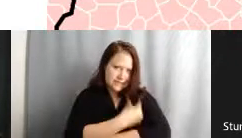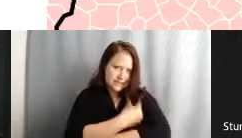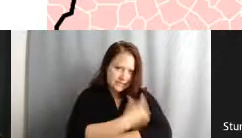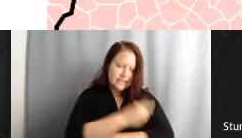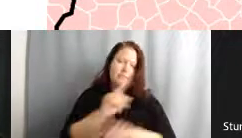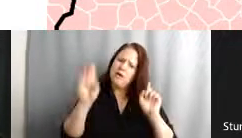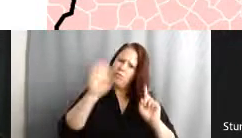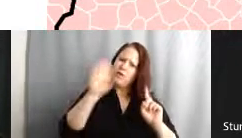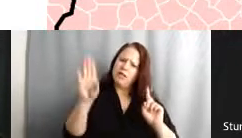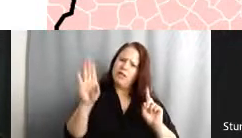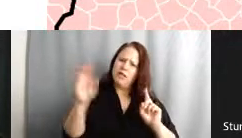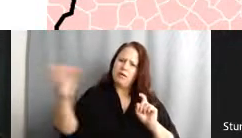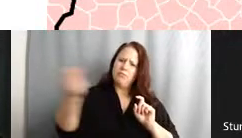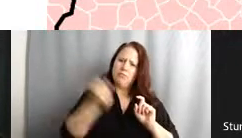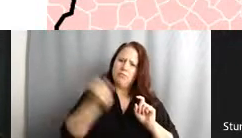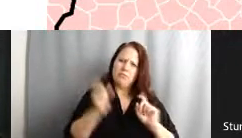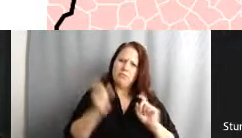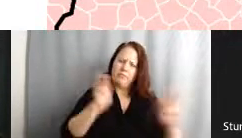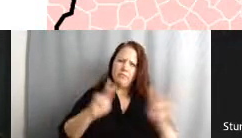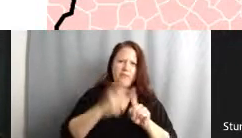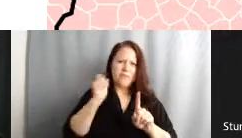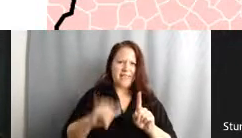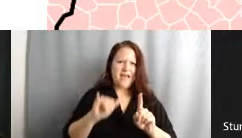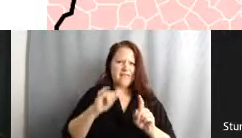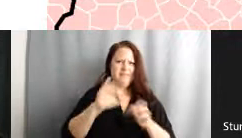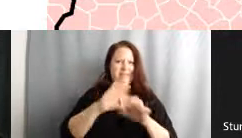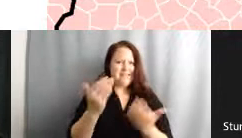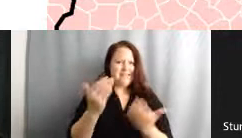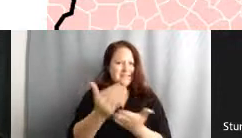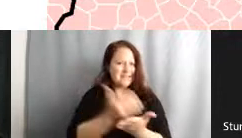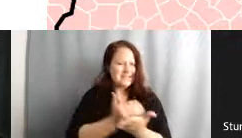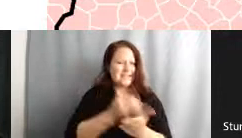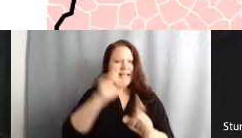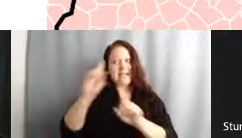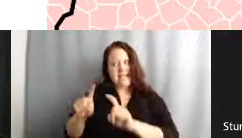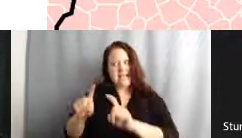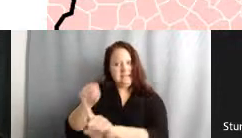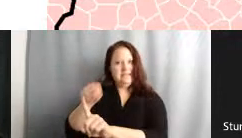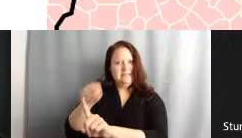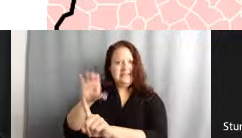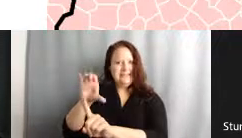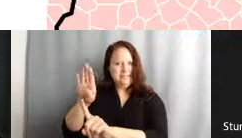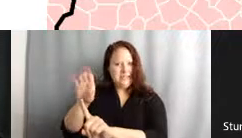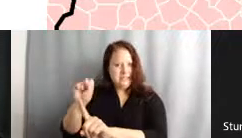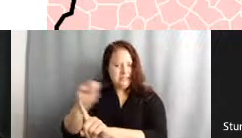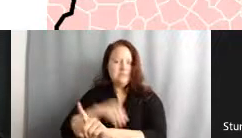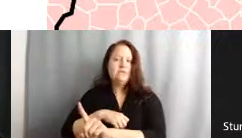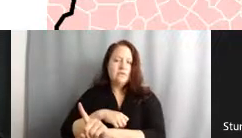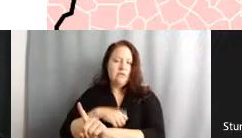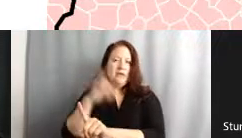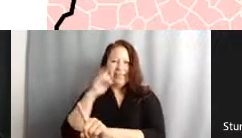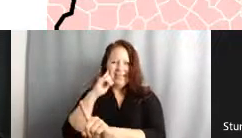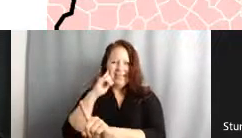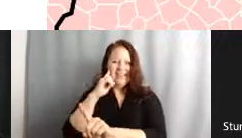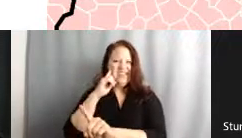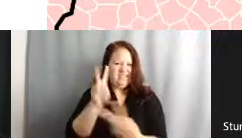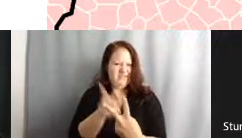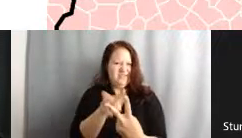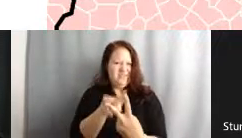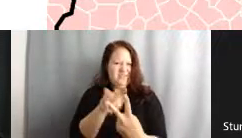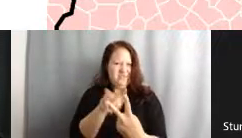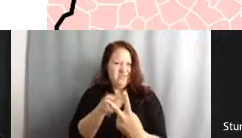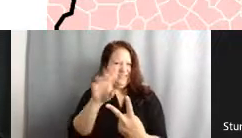in members from that roster in the classroom to test at CVS. So I think that the combo of those two tests are going to